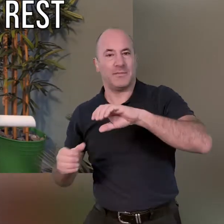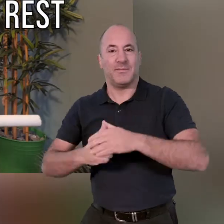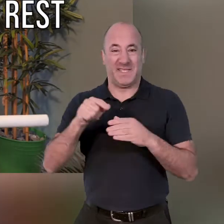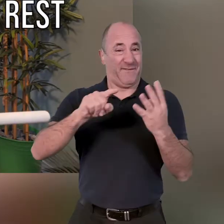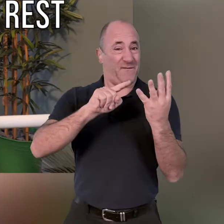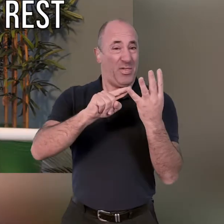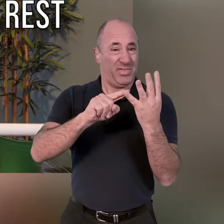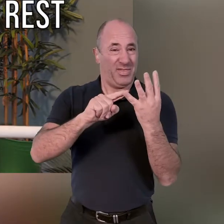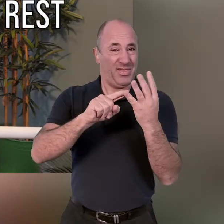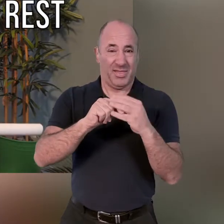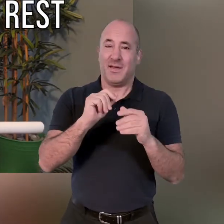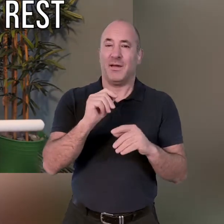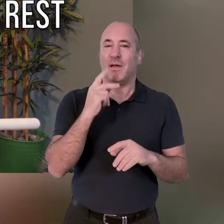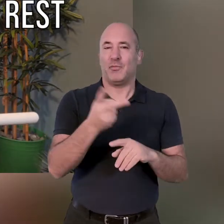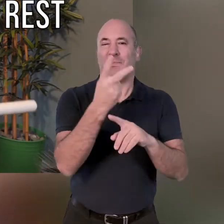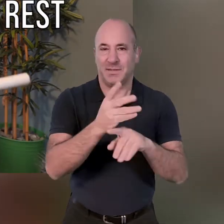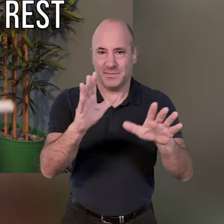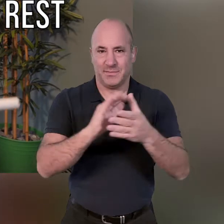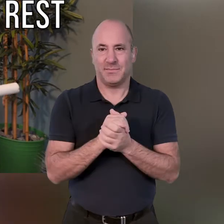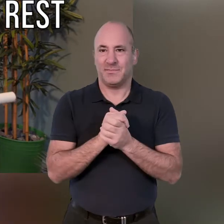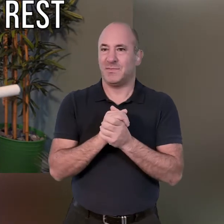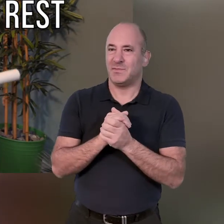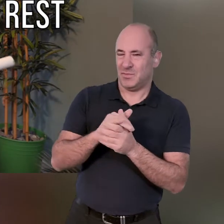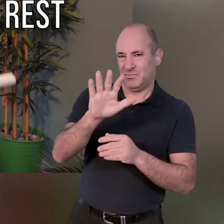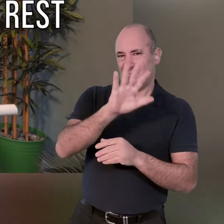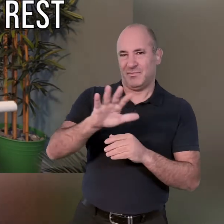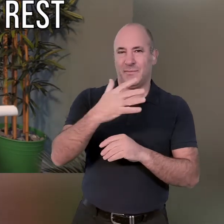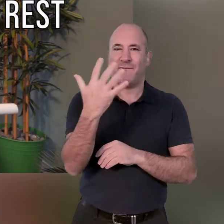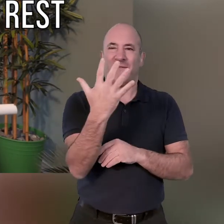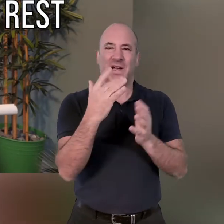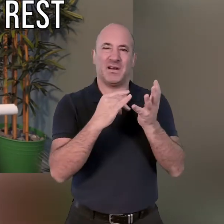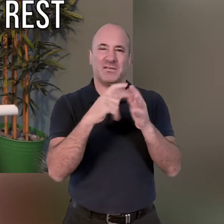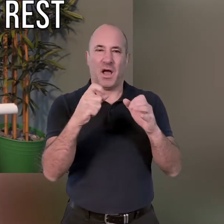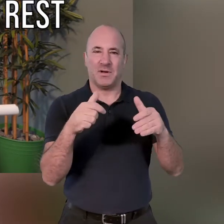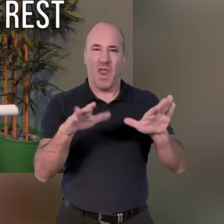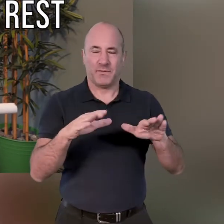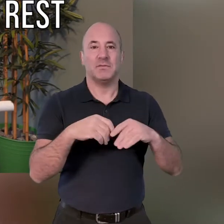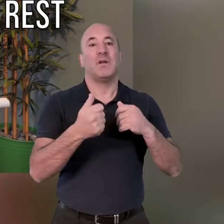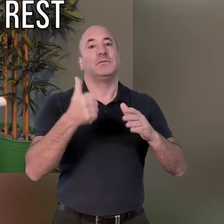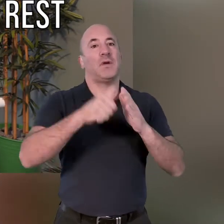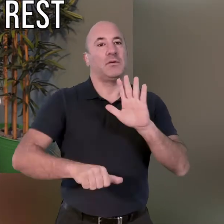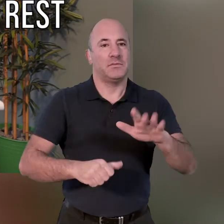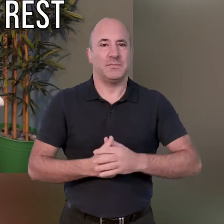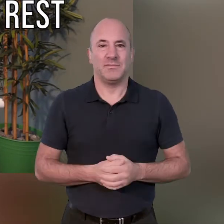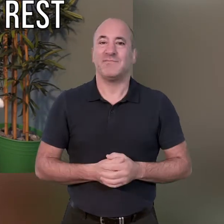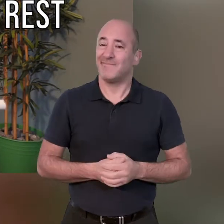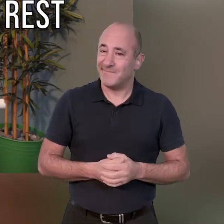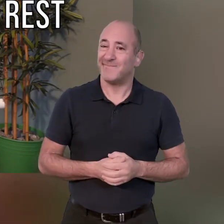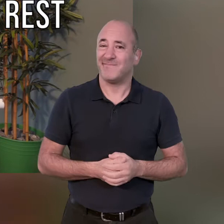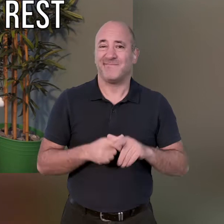So that will be the 4th exercise before we repeat again. Got about another 15 seconds left before we do that. So